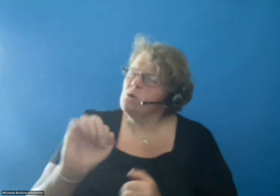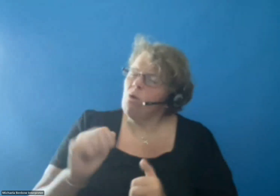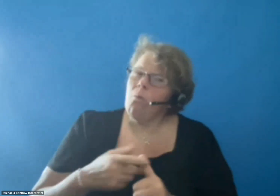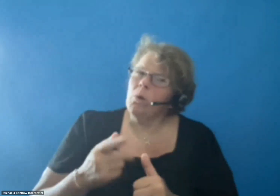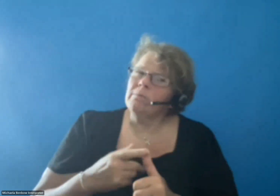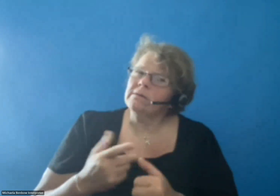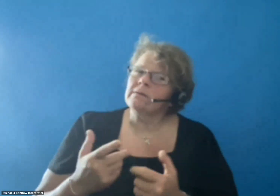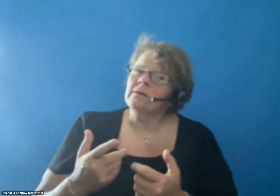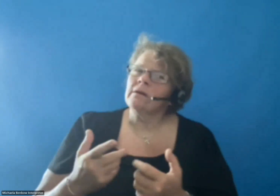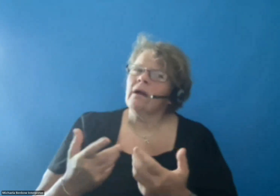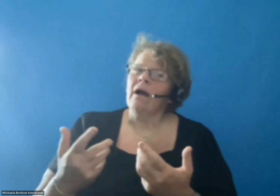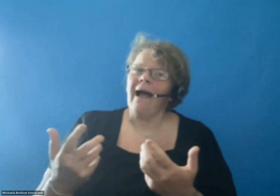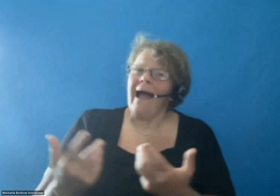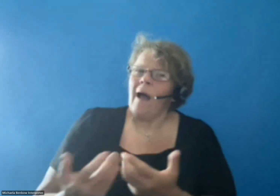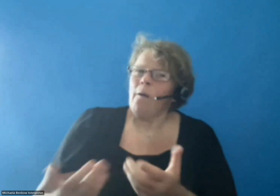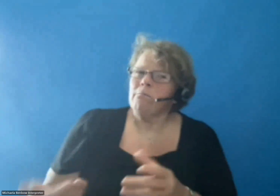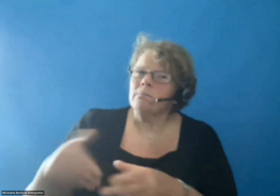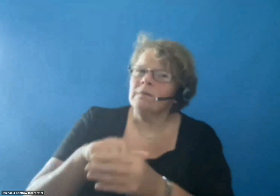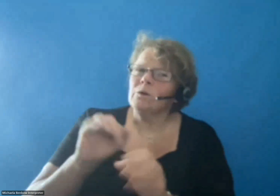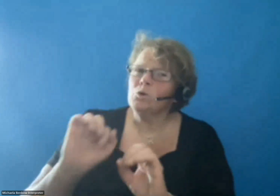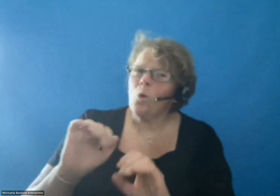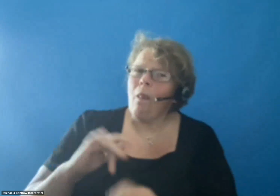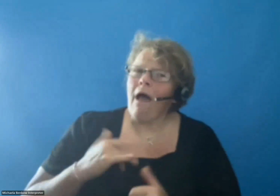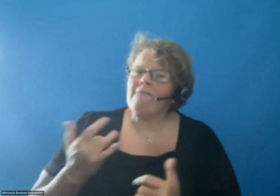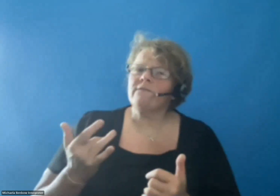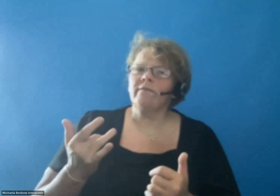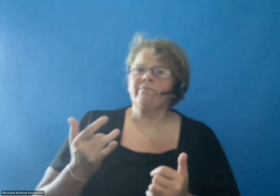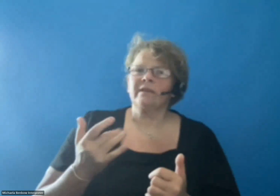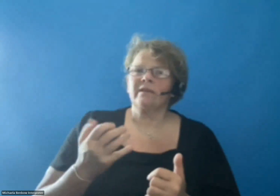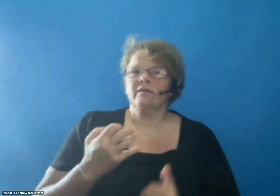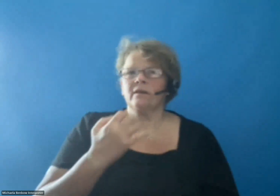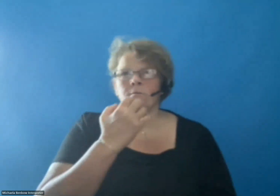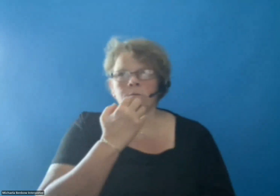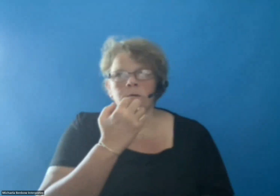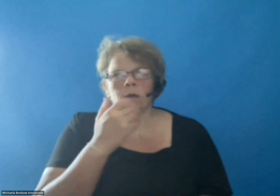in with their lives, as opposed to people having to kind of